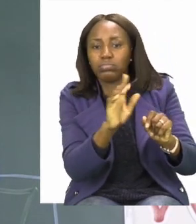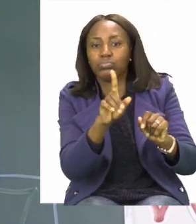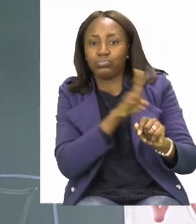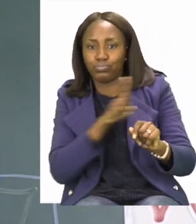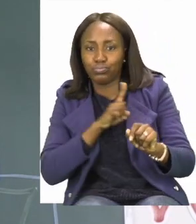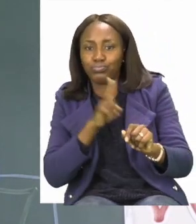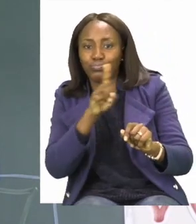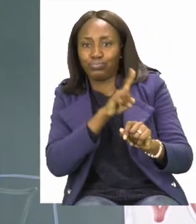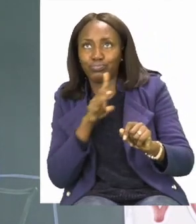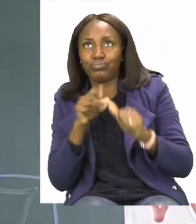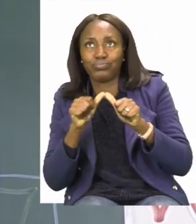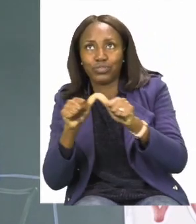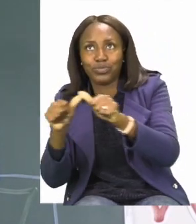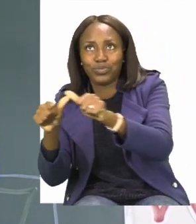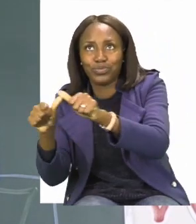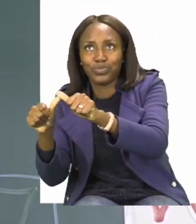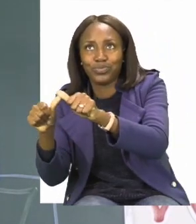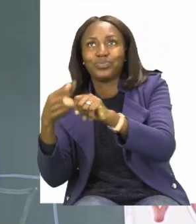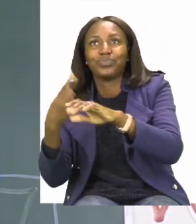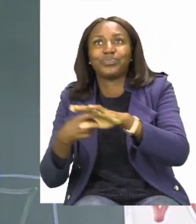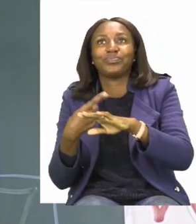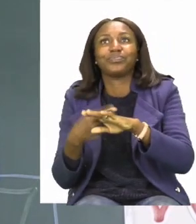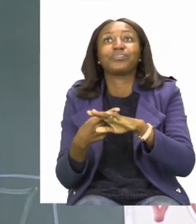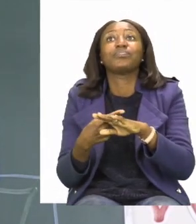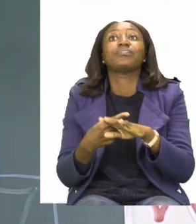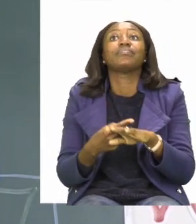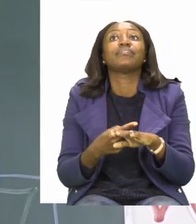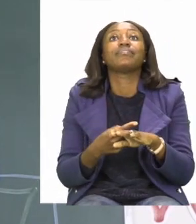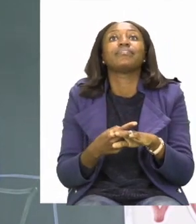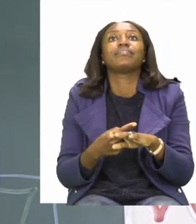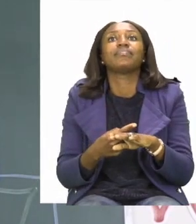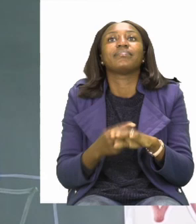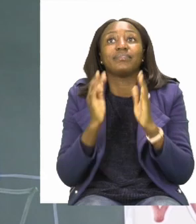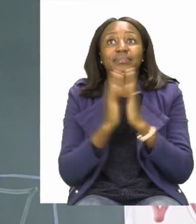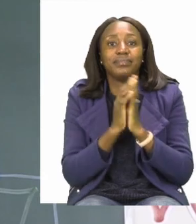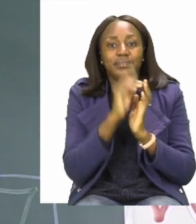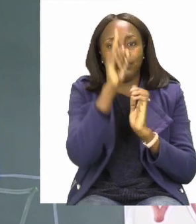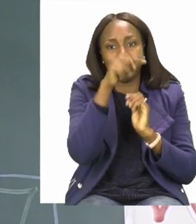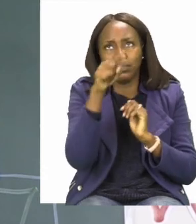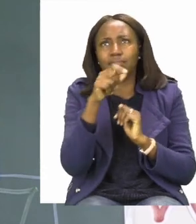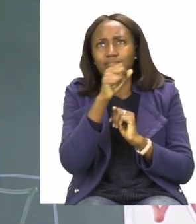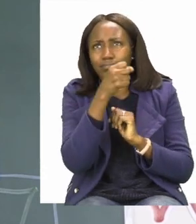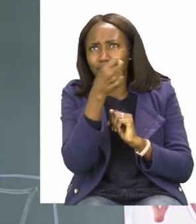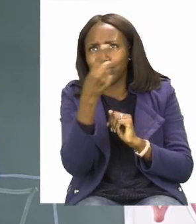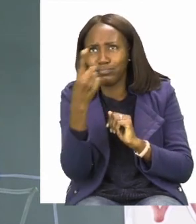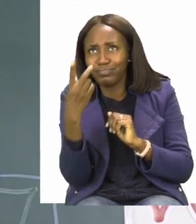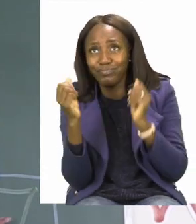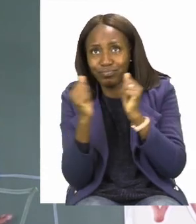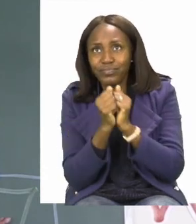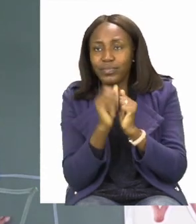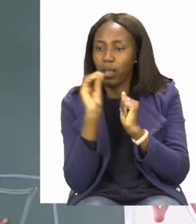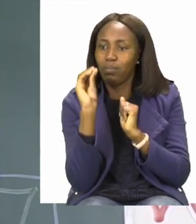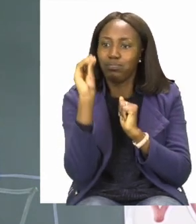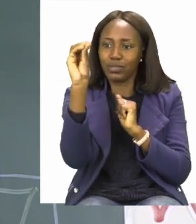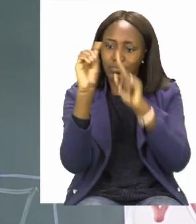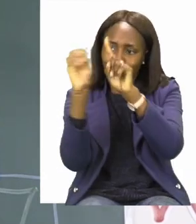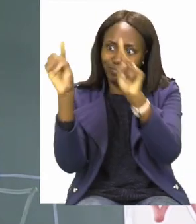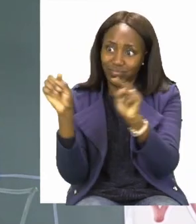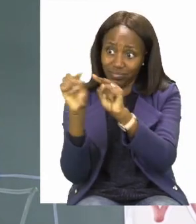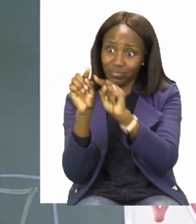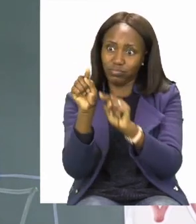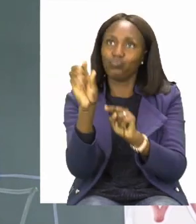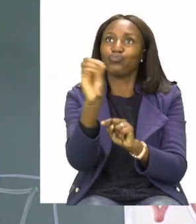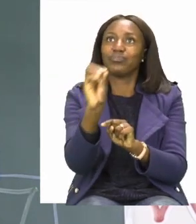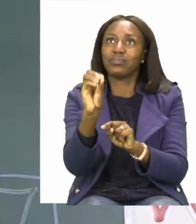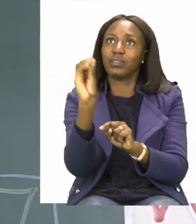get to 17. Then count all your sticks, and whatever answer you get for your sticks is the one for the